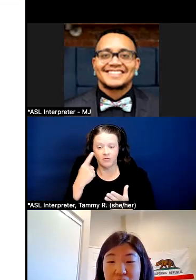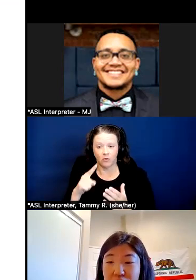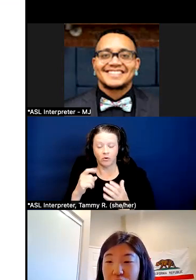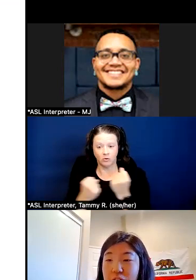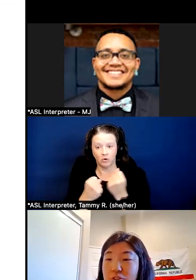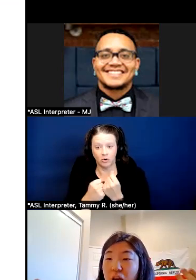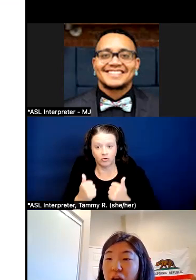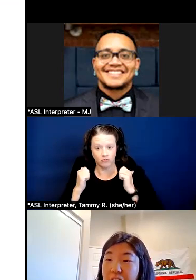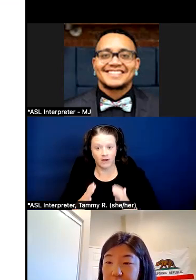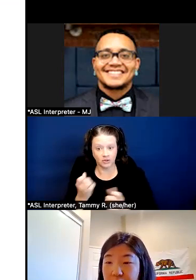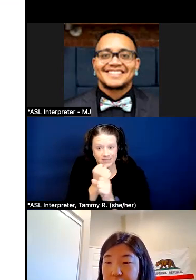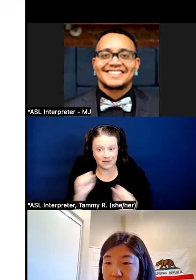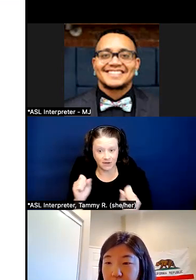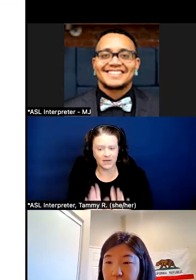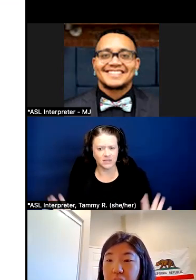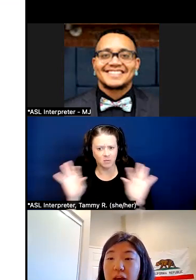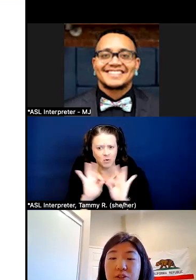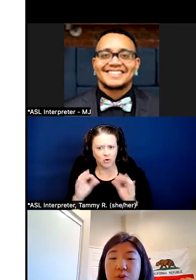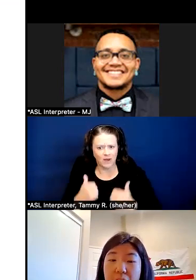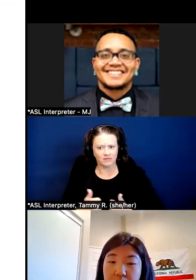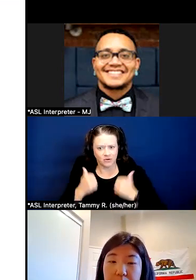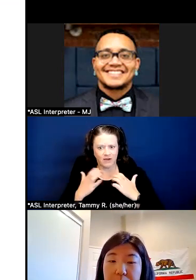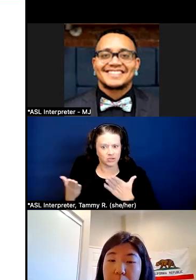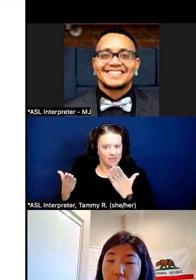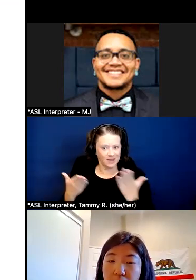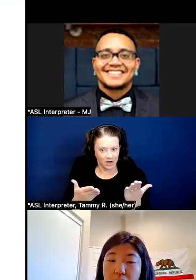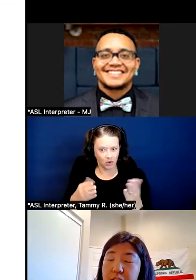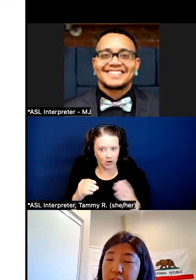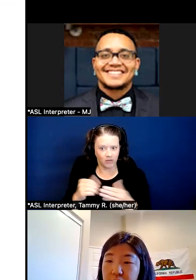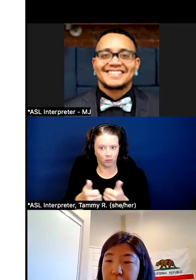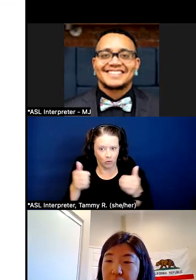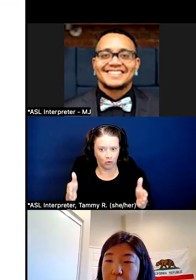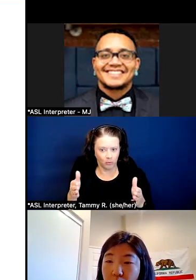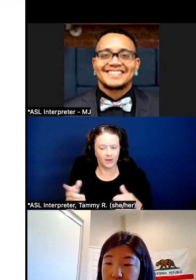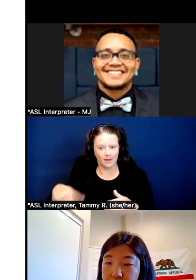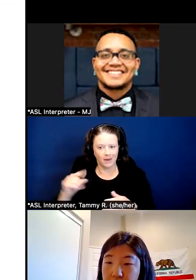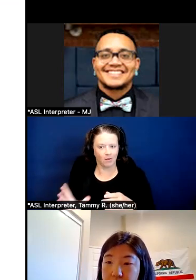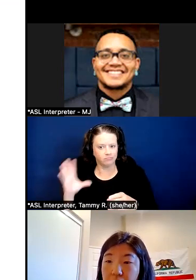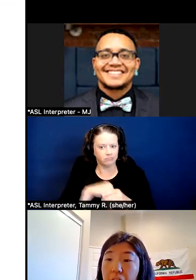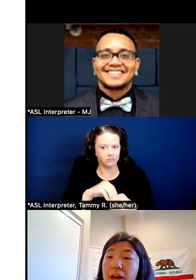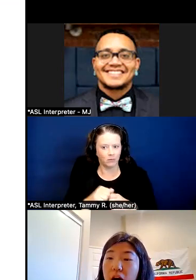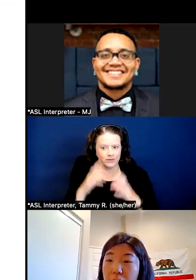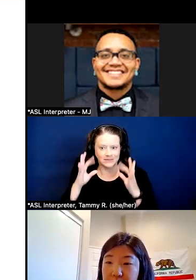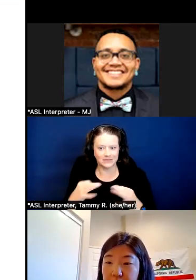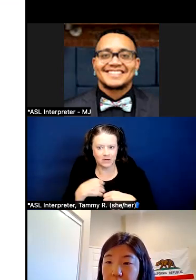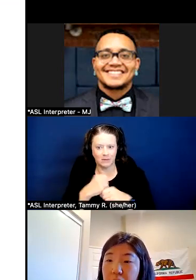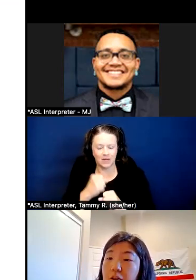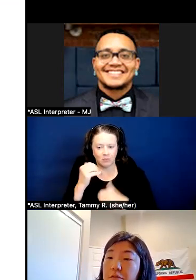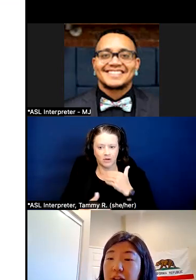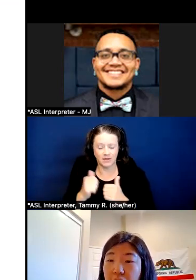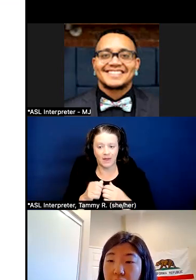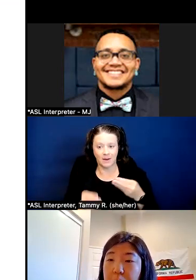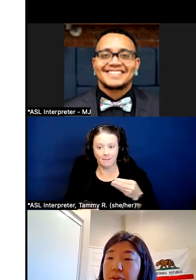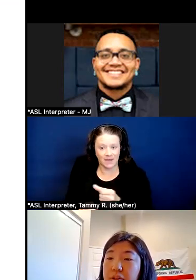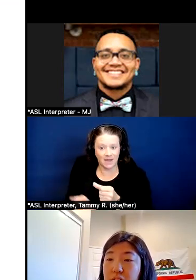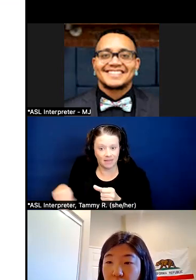it is essential to have survivors in the room, to have them be a part of the decision-making processes and compensate them